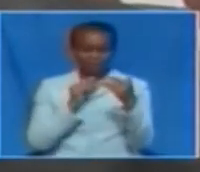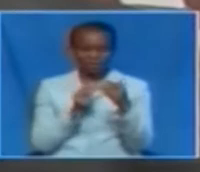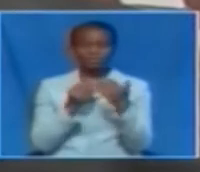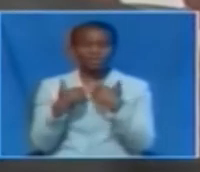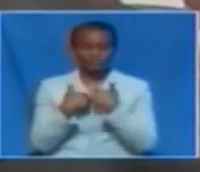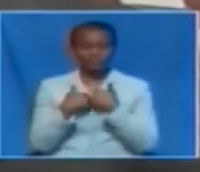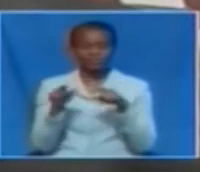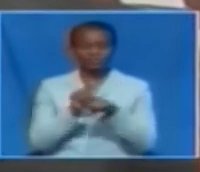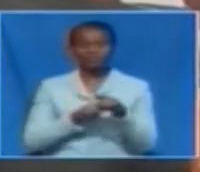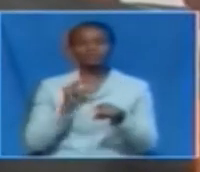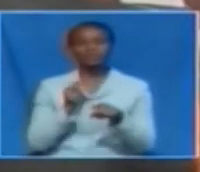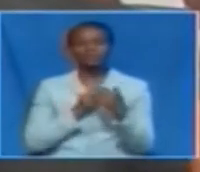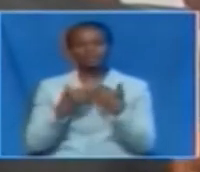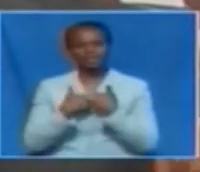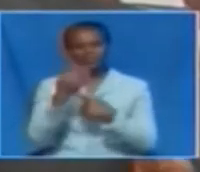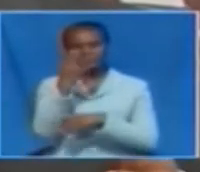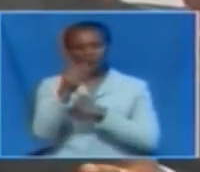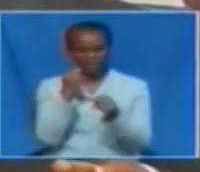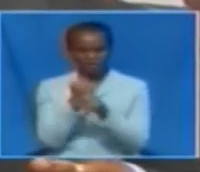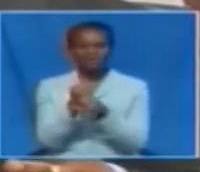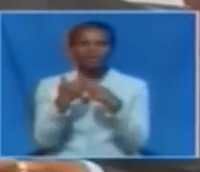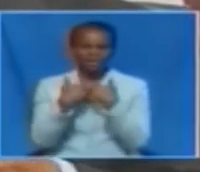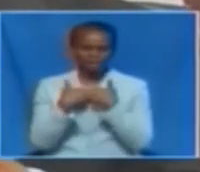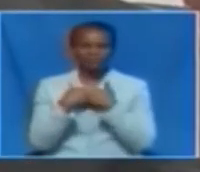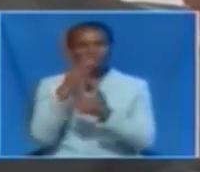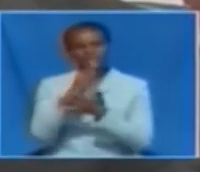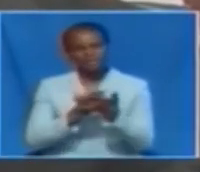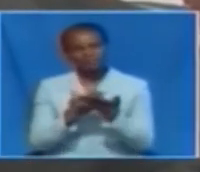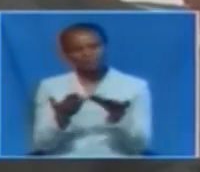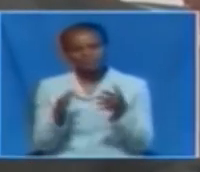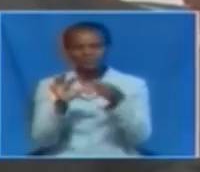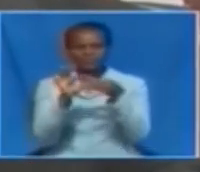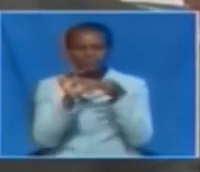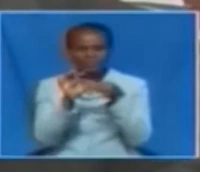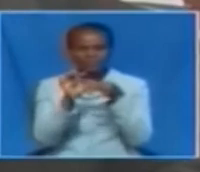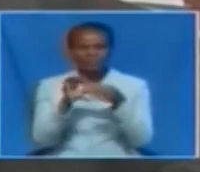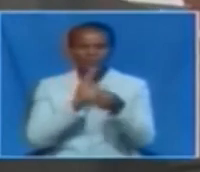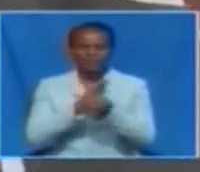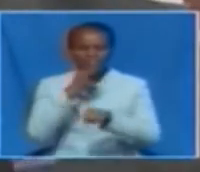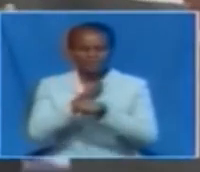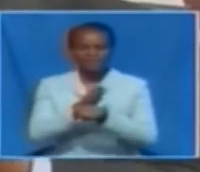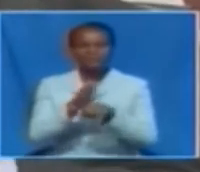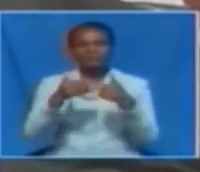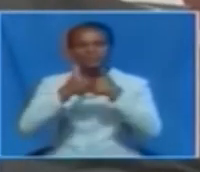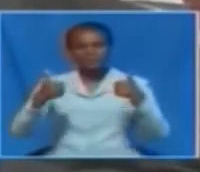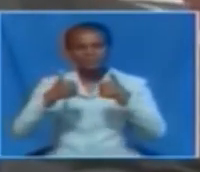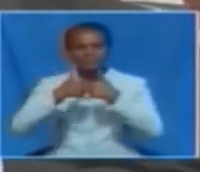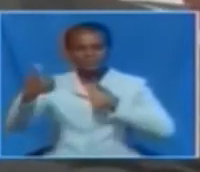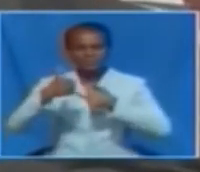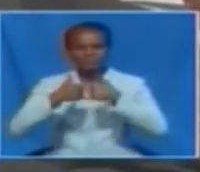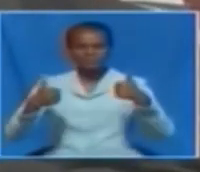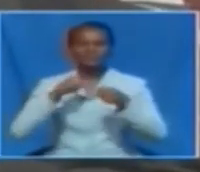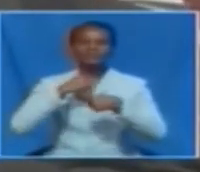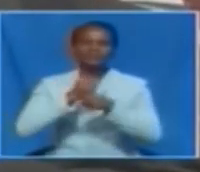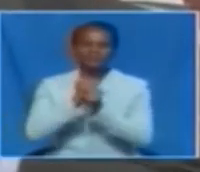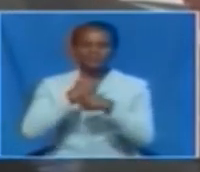it has taken us 4 years to try to have some kind of semblance of unity after the division that was created by the